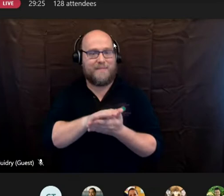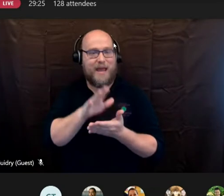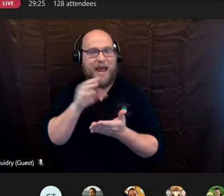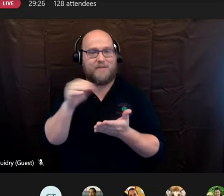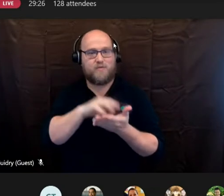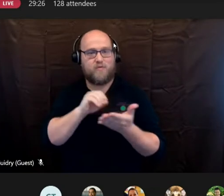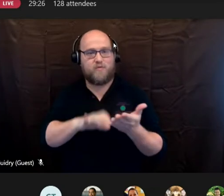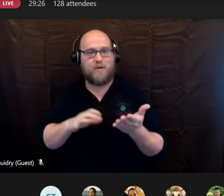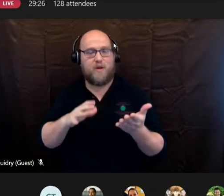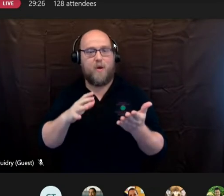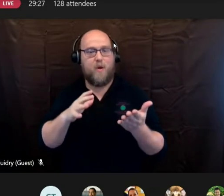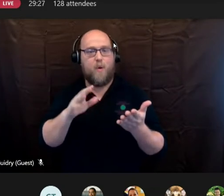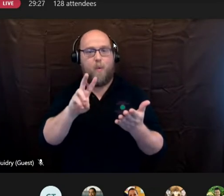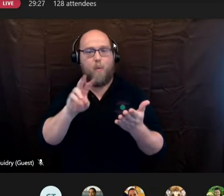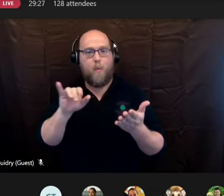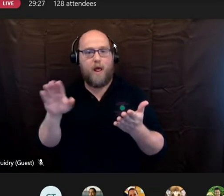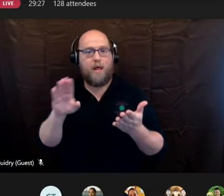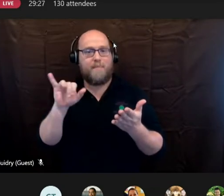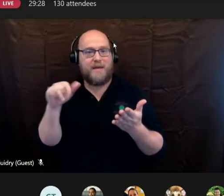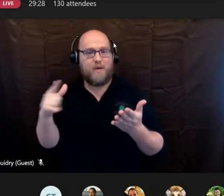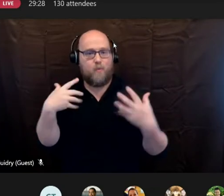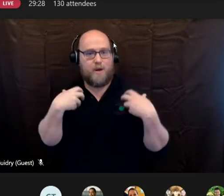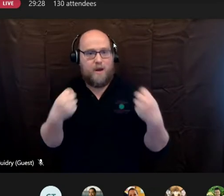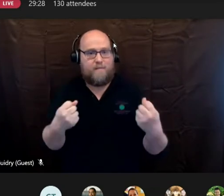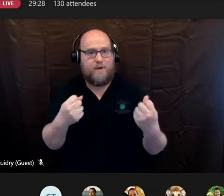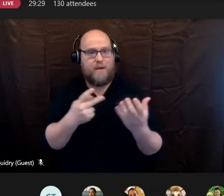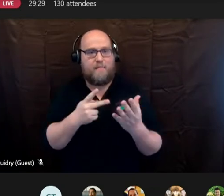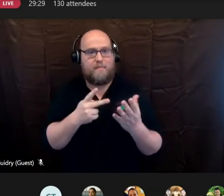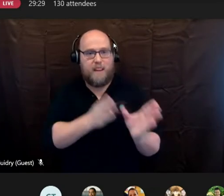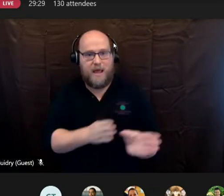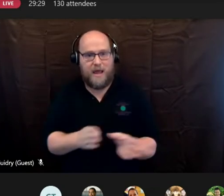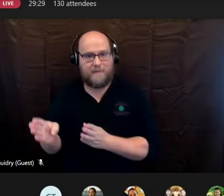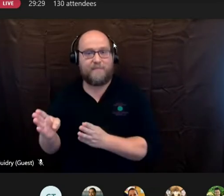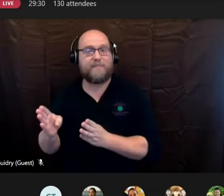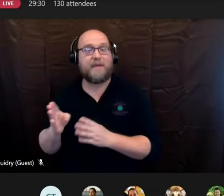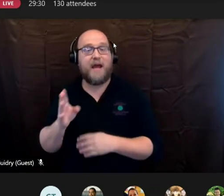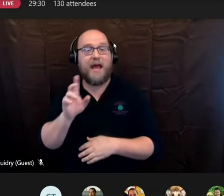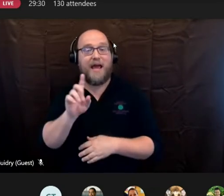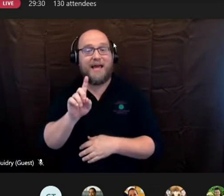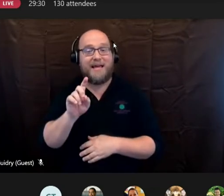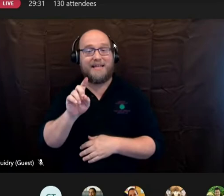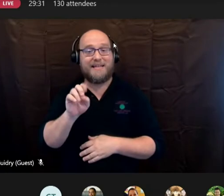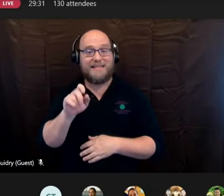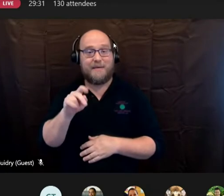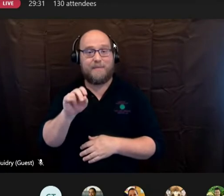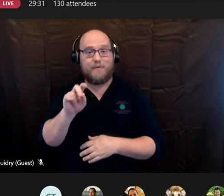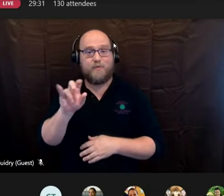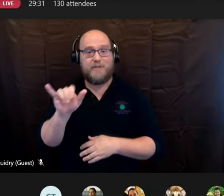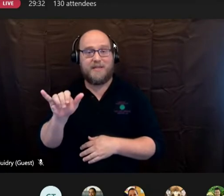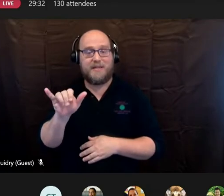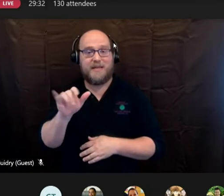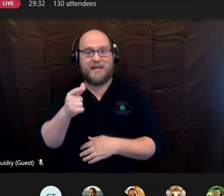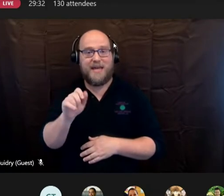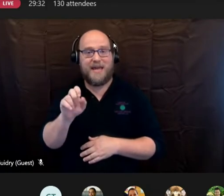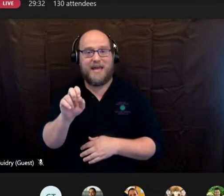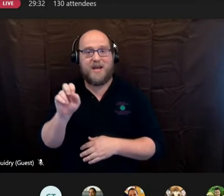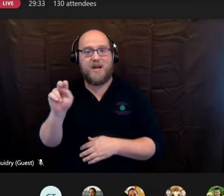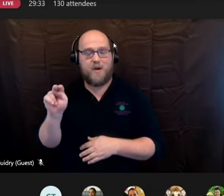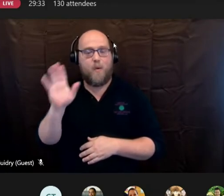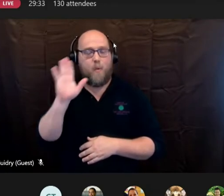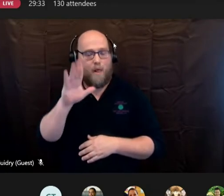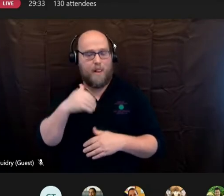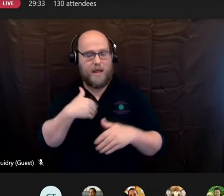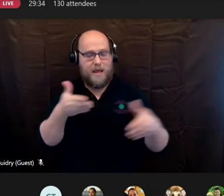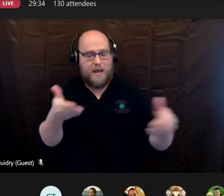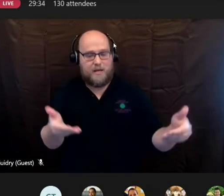have Deputy Rob Gannon lead us through a contextual introduction and moderate